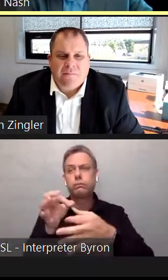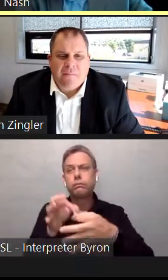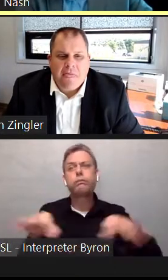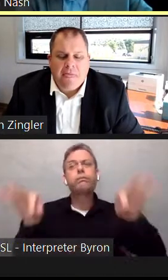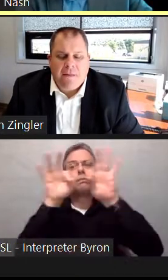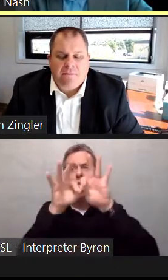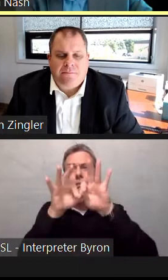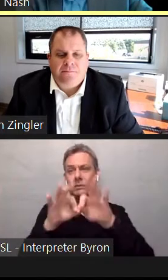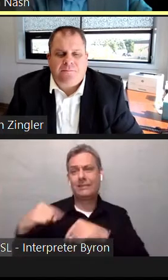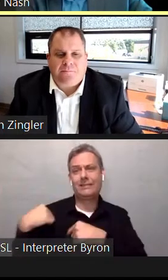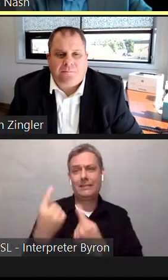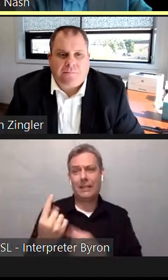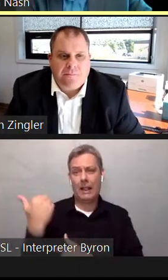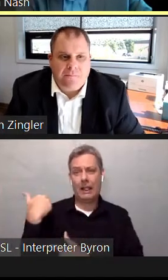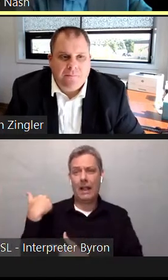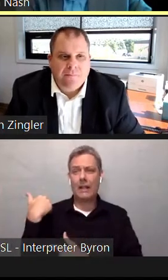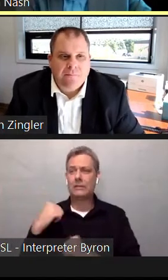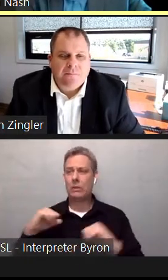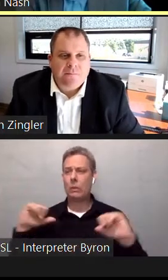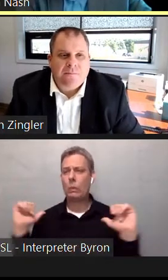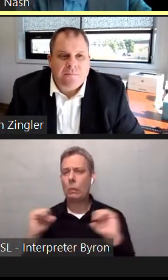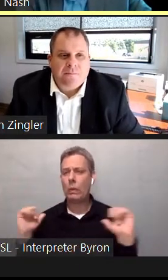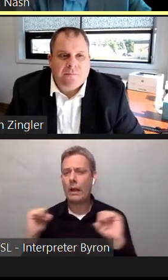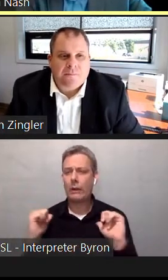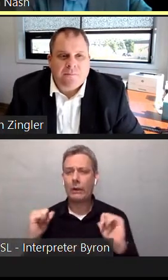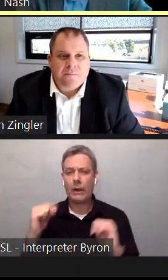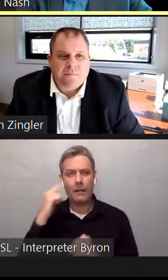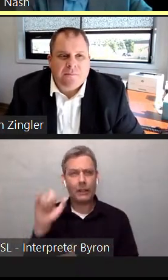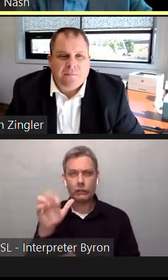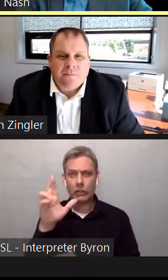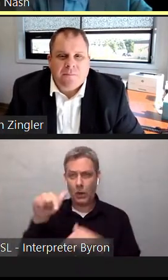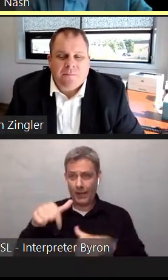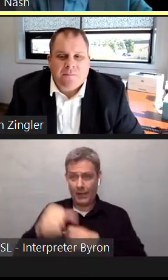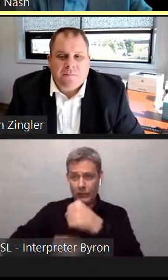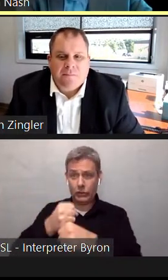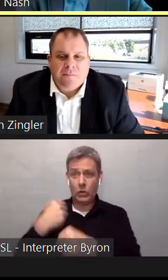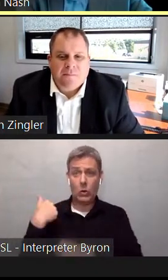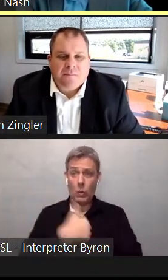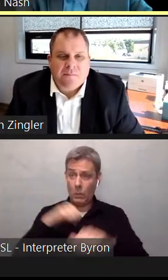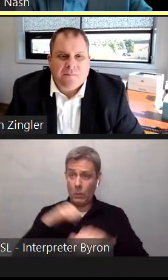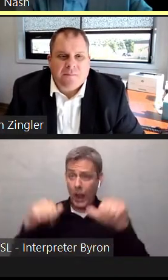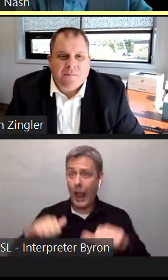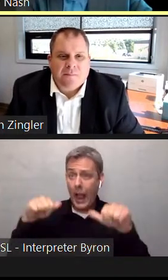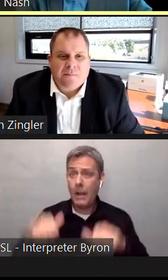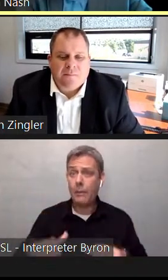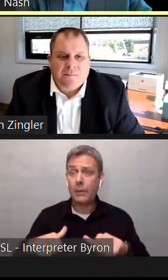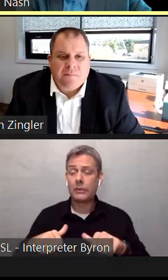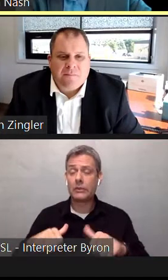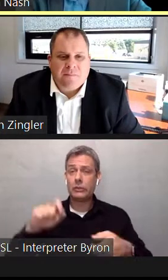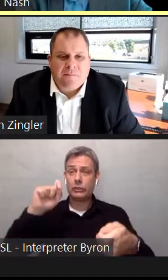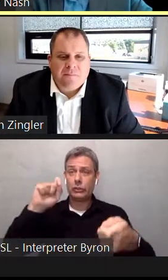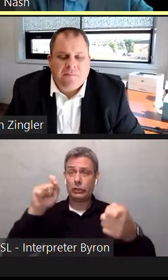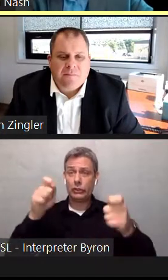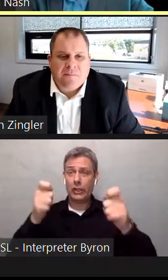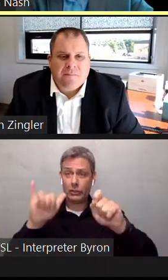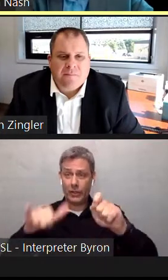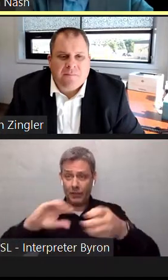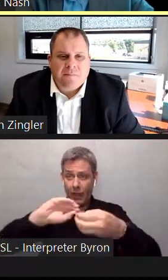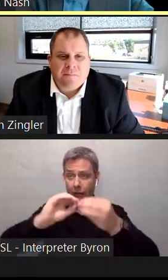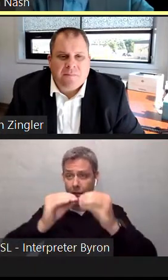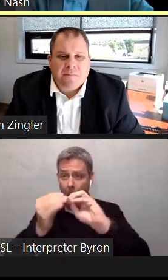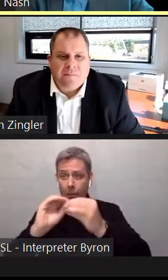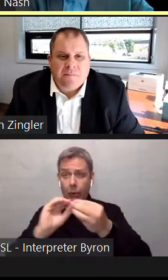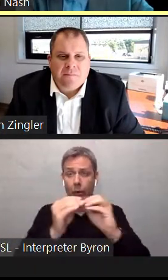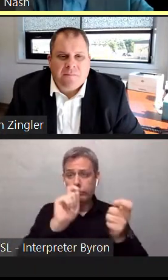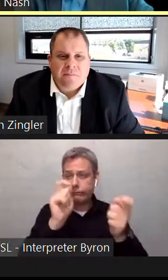winter, December and early in January of this year. We were able to move that needle significantly, and certainly into February when we